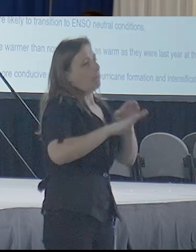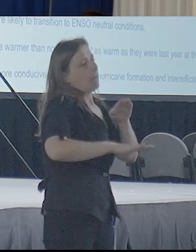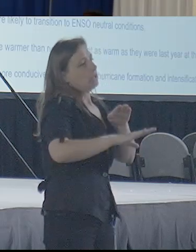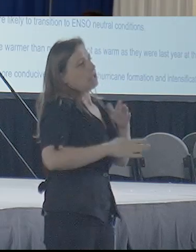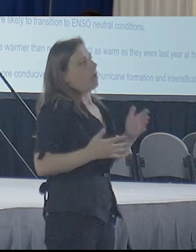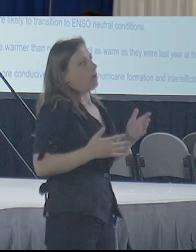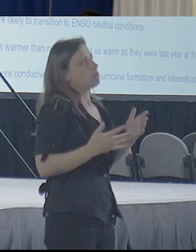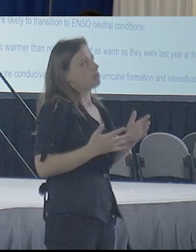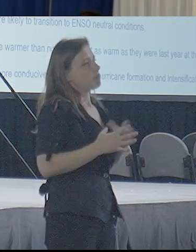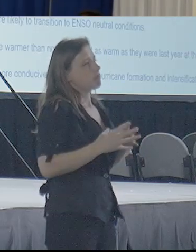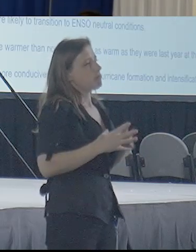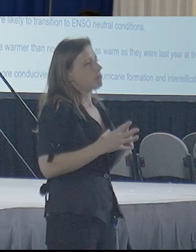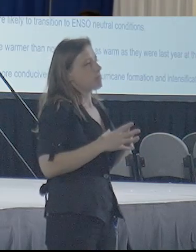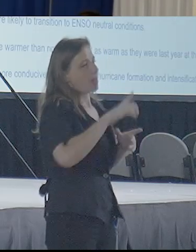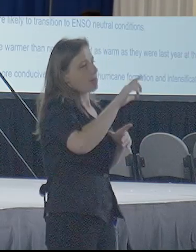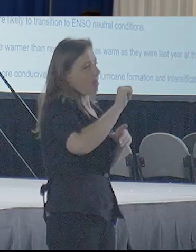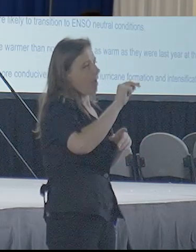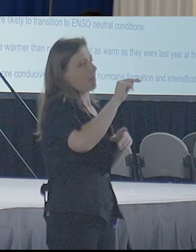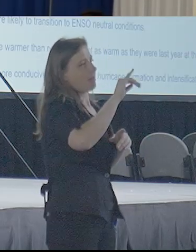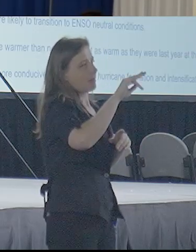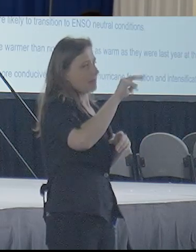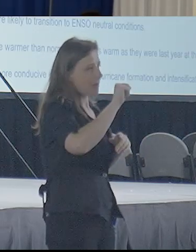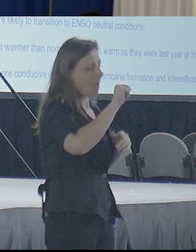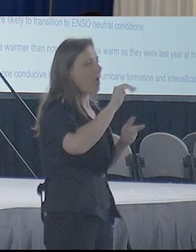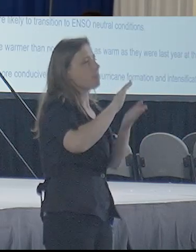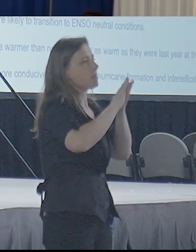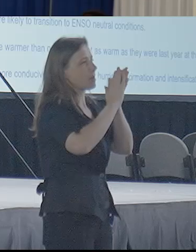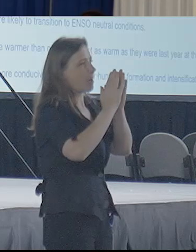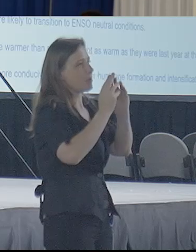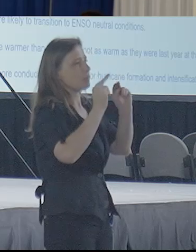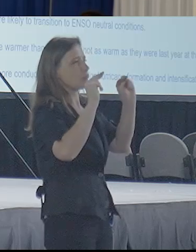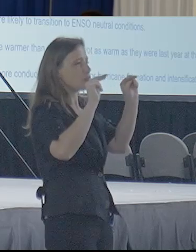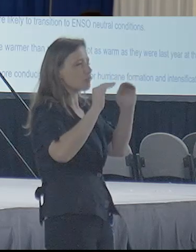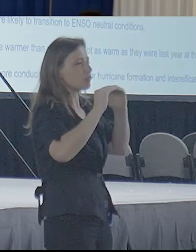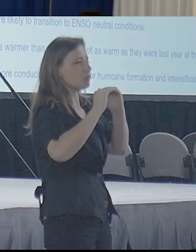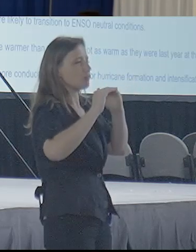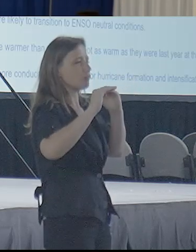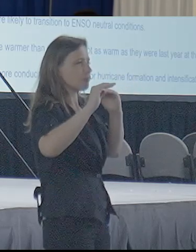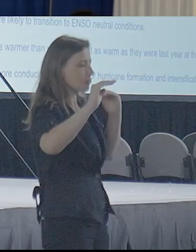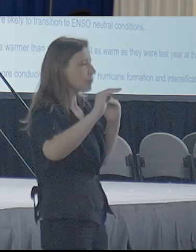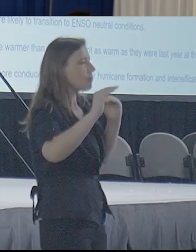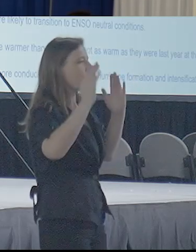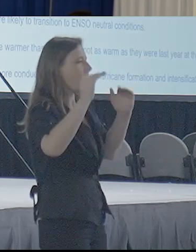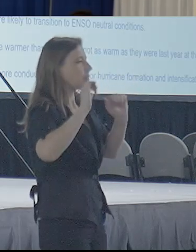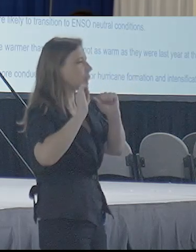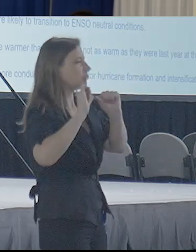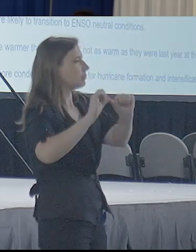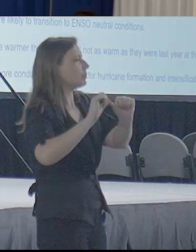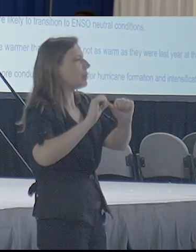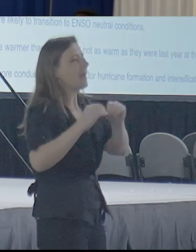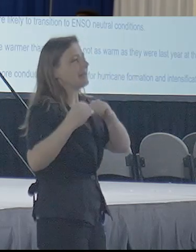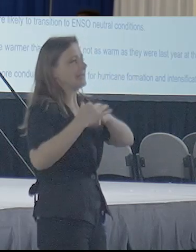fact that our La Nina is transitioning to neutral. We're already in neutral, but we're expected to stay in neutral. And then the sea